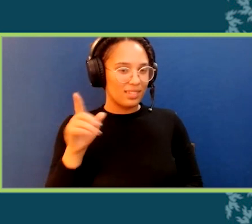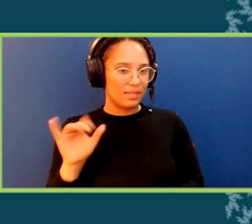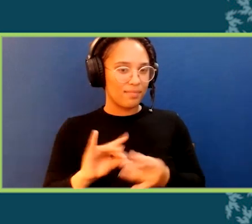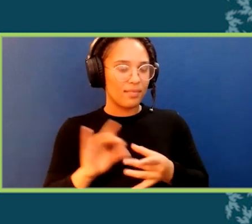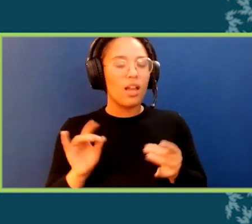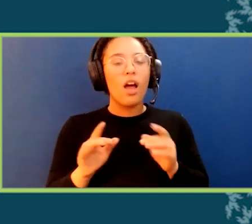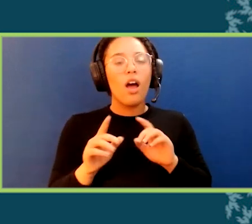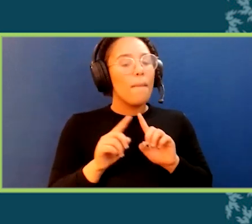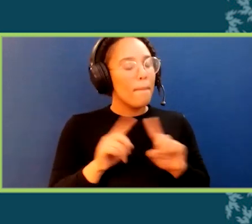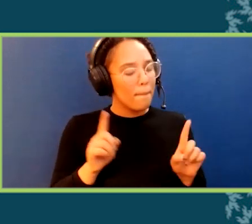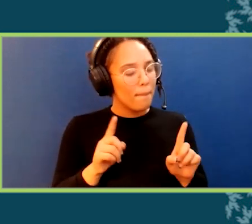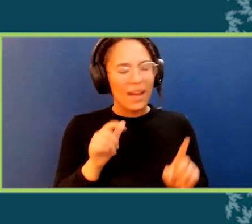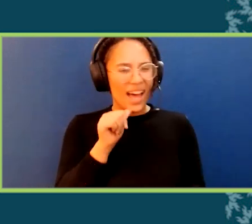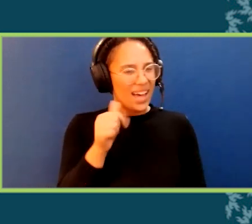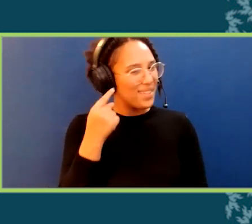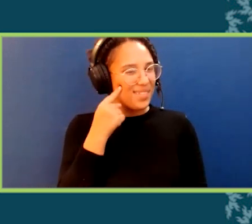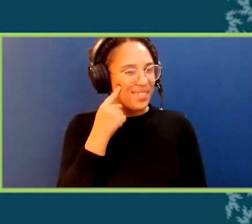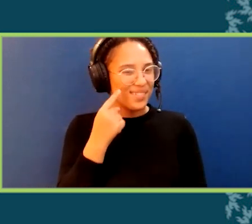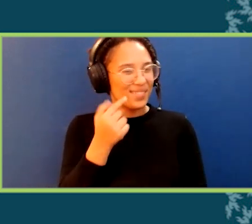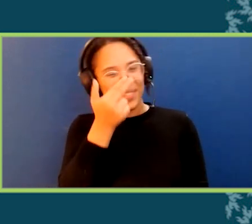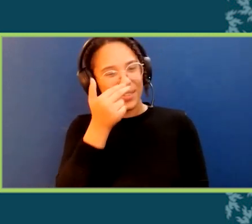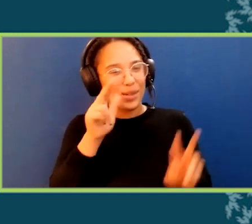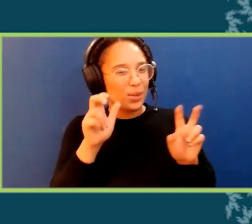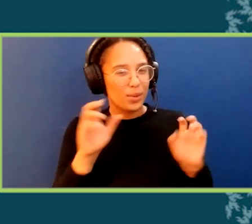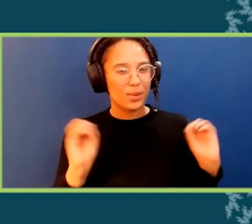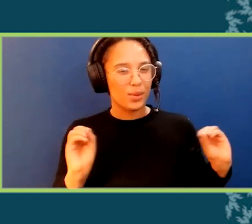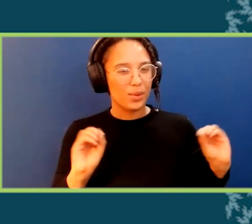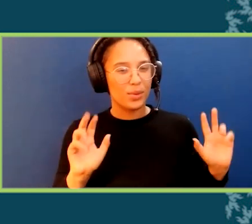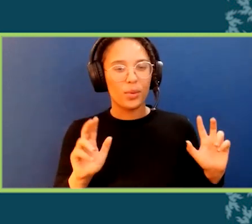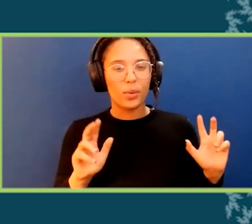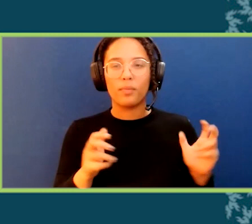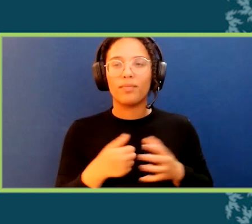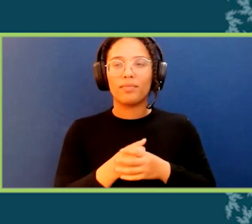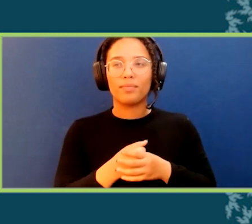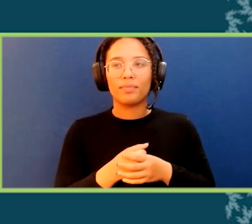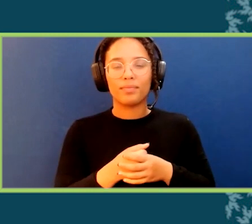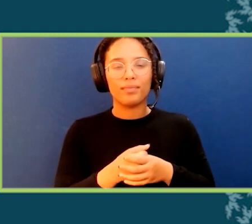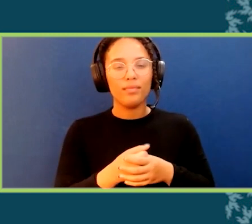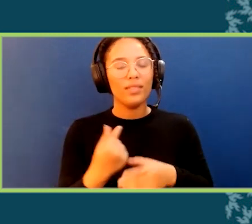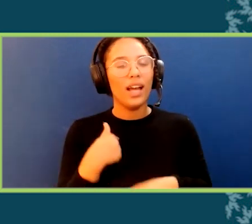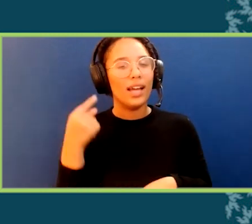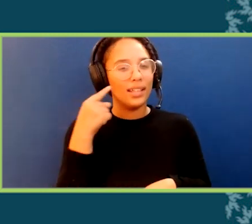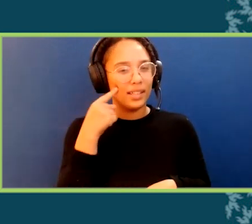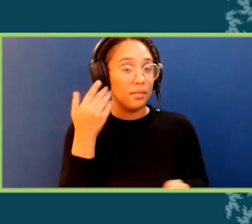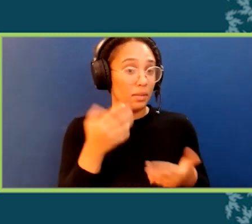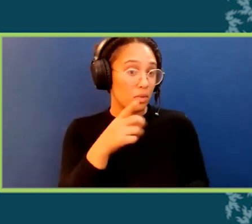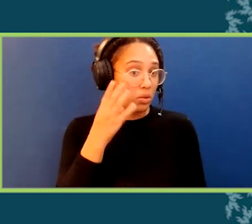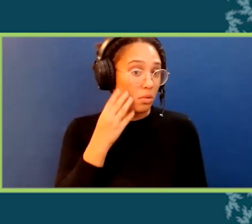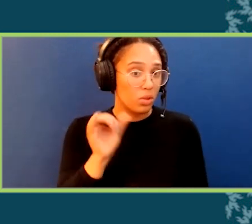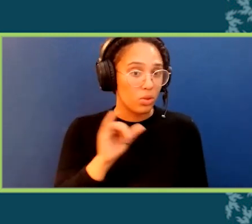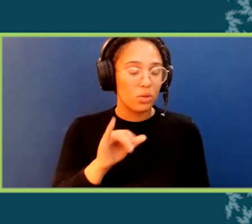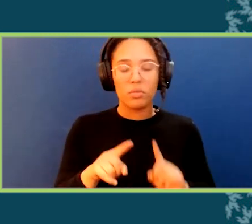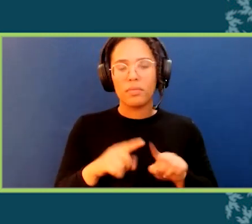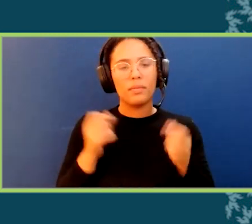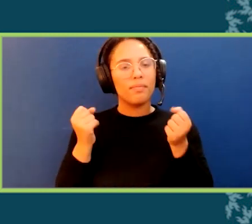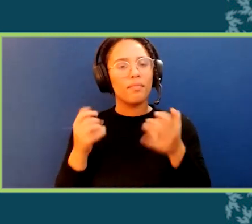all. And Jess, I wonder if you experience this too. One of the reasons so many leaders struggle with that is that they do